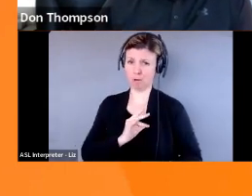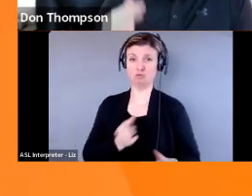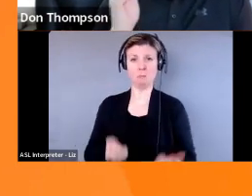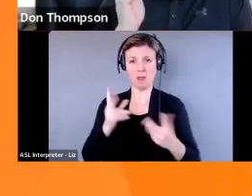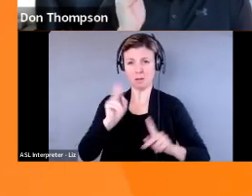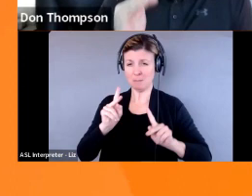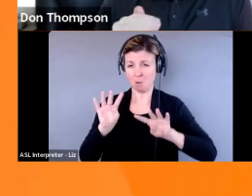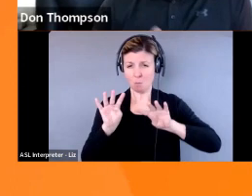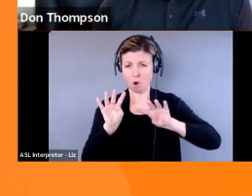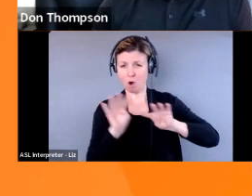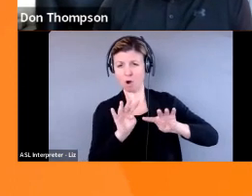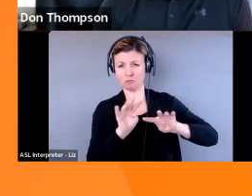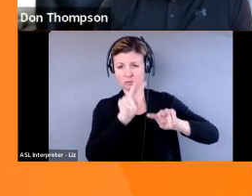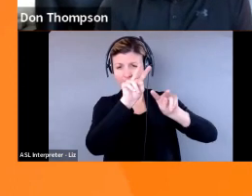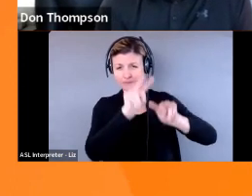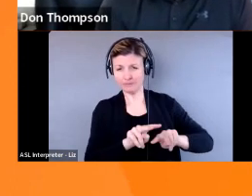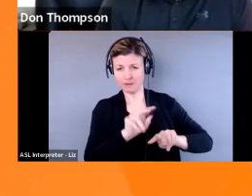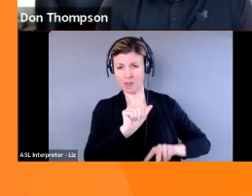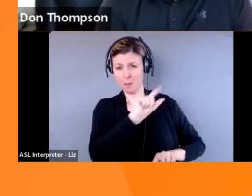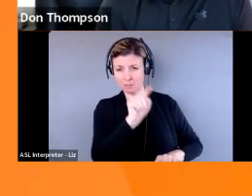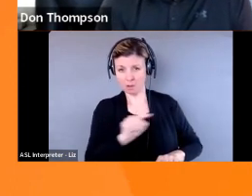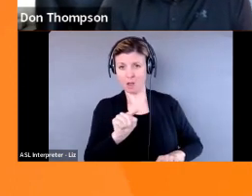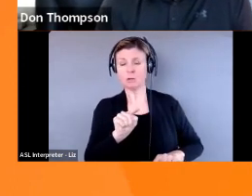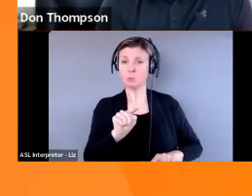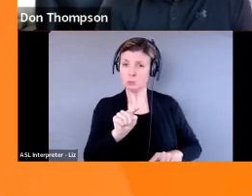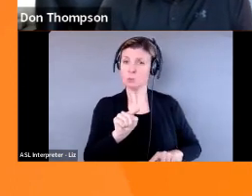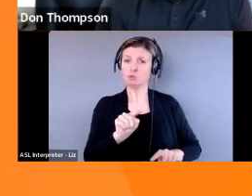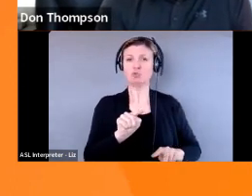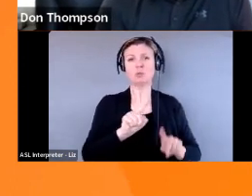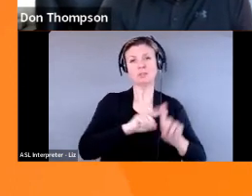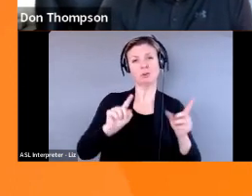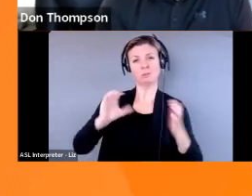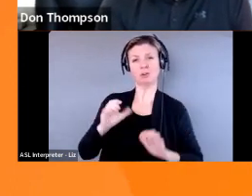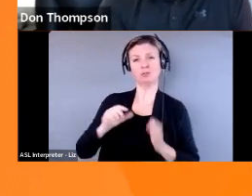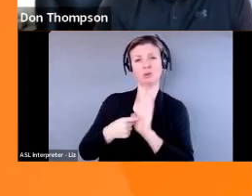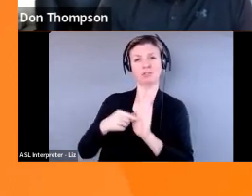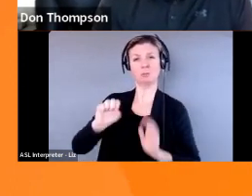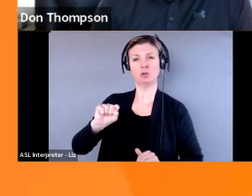platforms. They have eyeballs, and that's something we want to make sure we can exploit for our business.